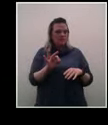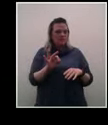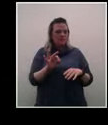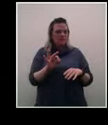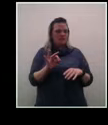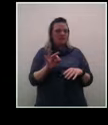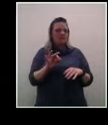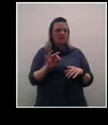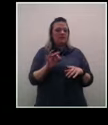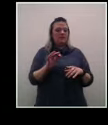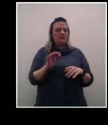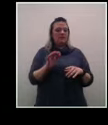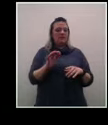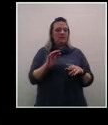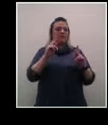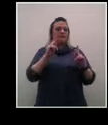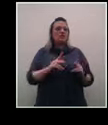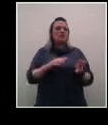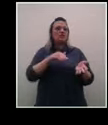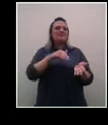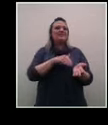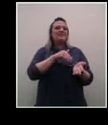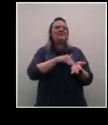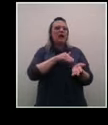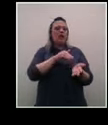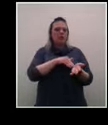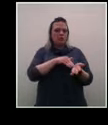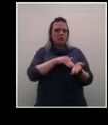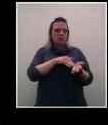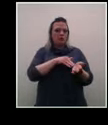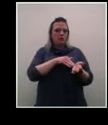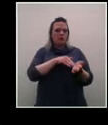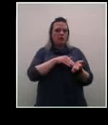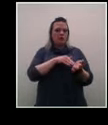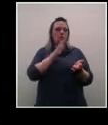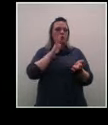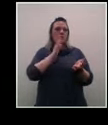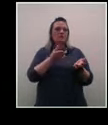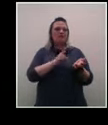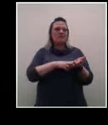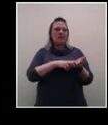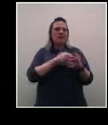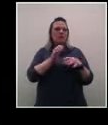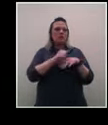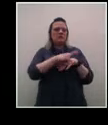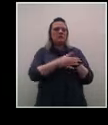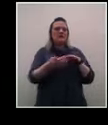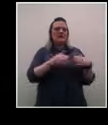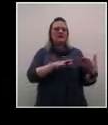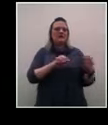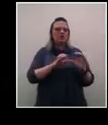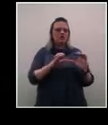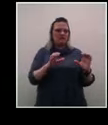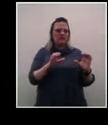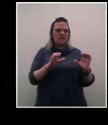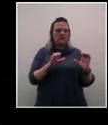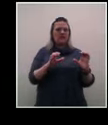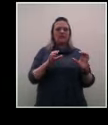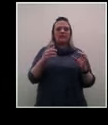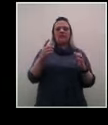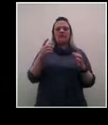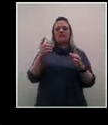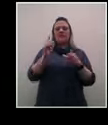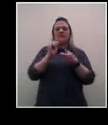the person's physician would sign that death certificate. So the death certificates now there's been a